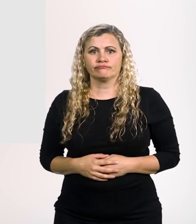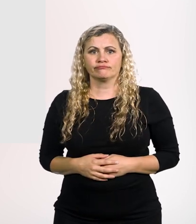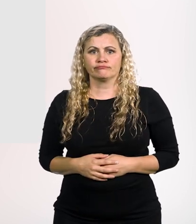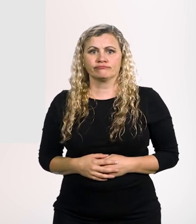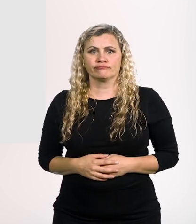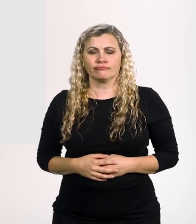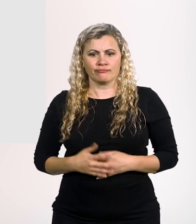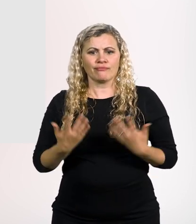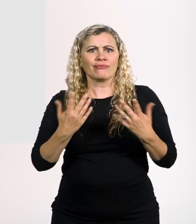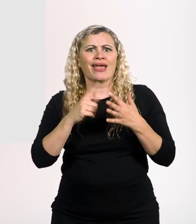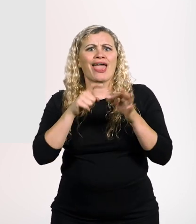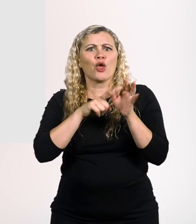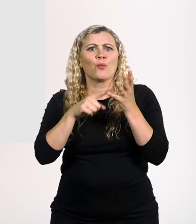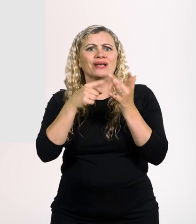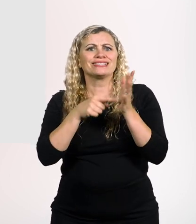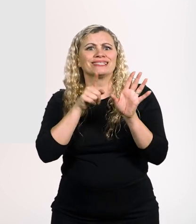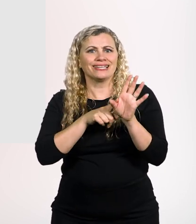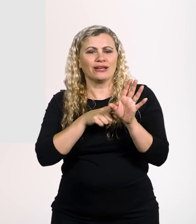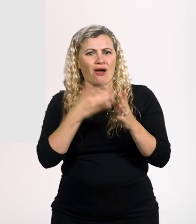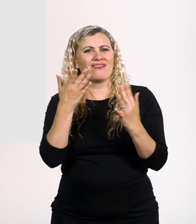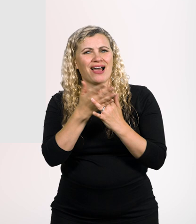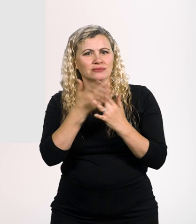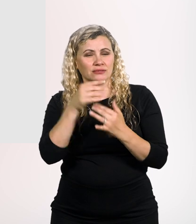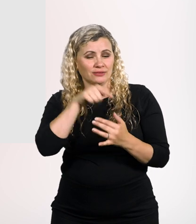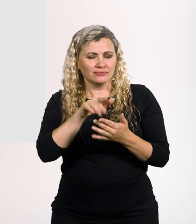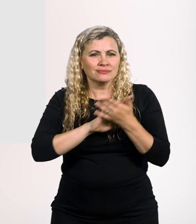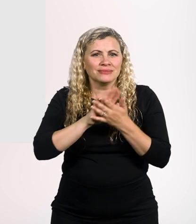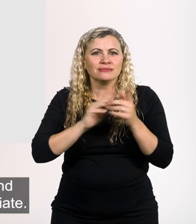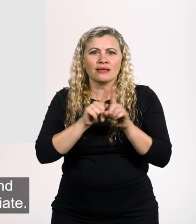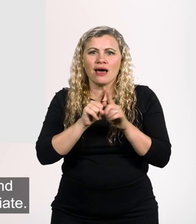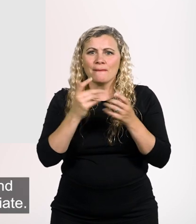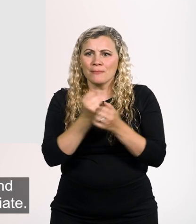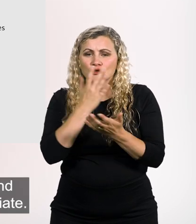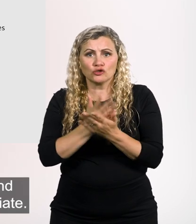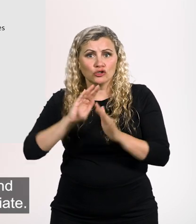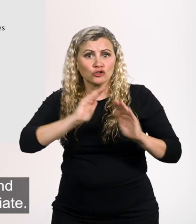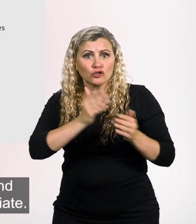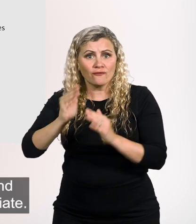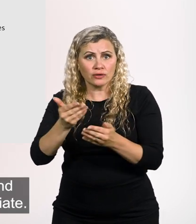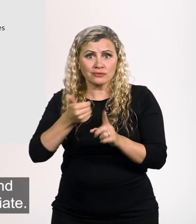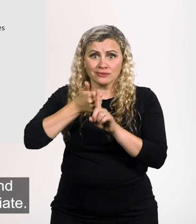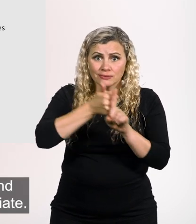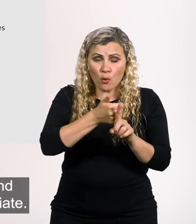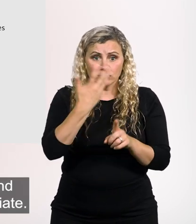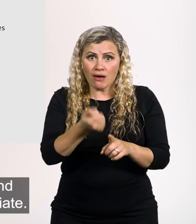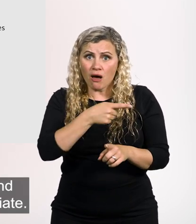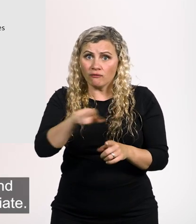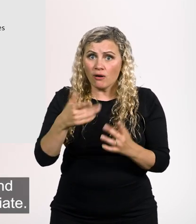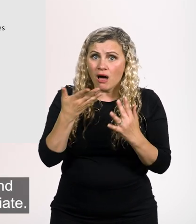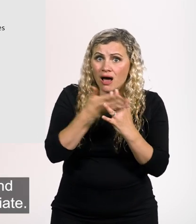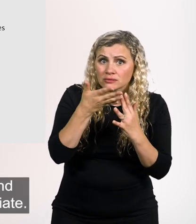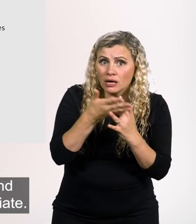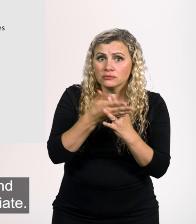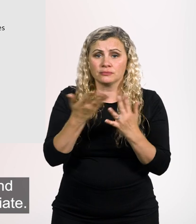at the center Equity of access this is about ensuring services and support